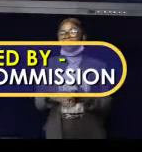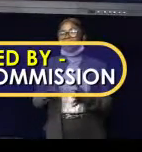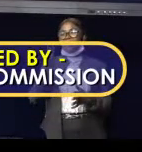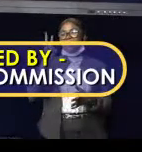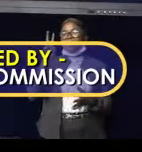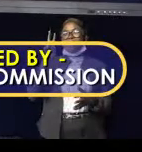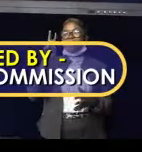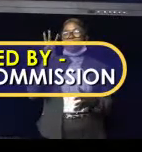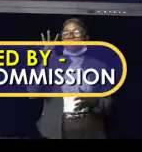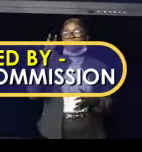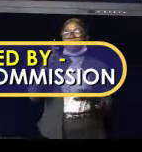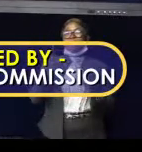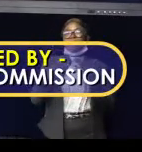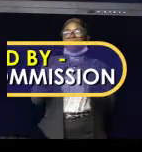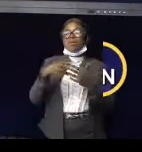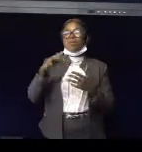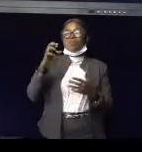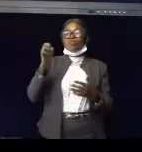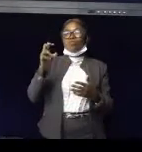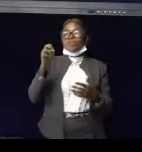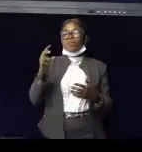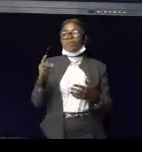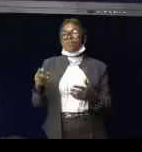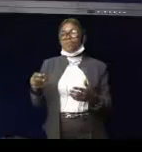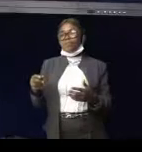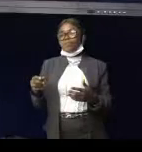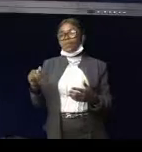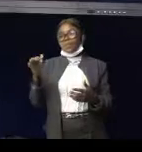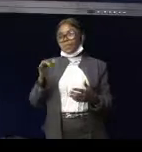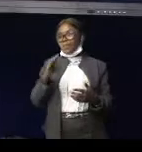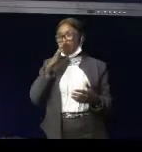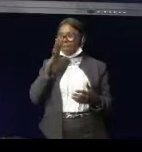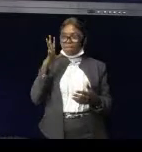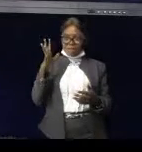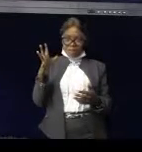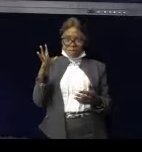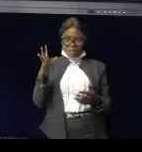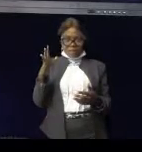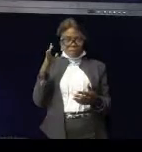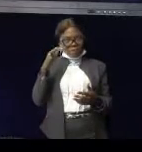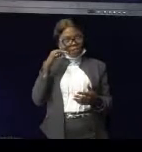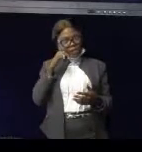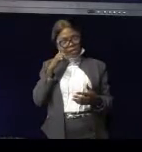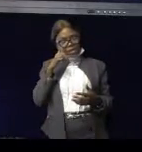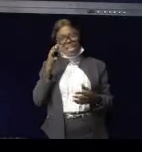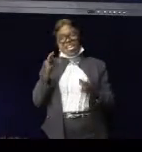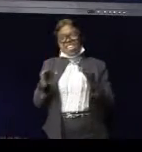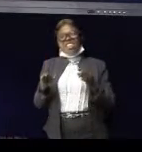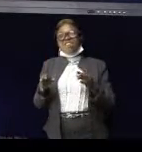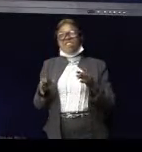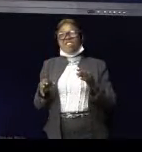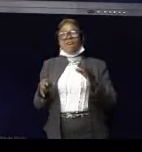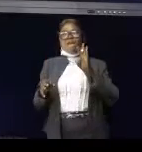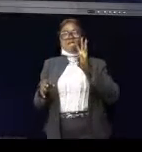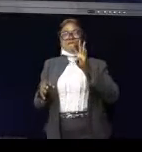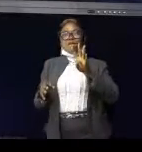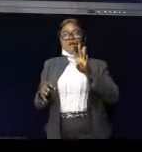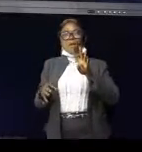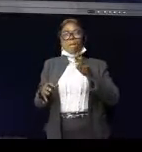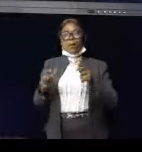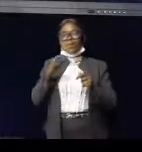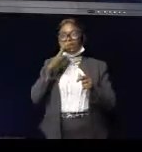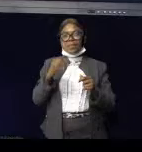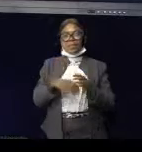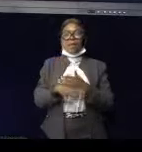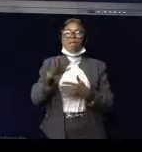That's 4 times 12. So for every 4 boys, there will be 5 girls. So if 4 boys are in 12 places, there will be 5